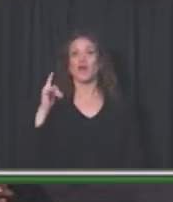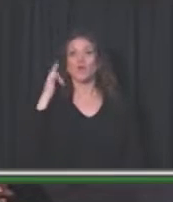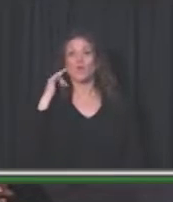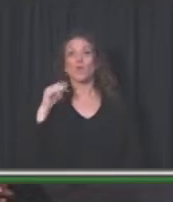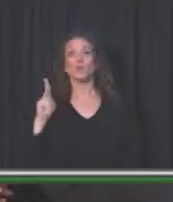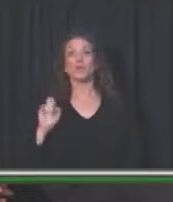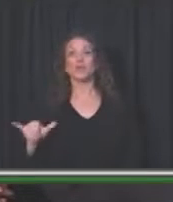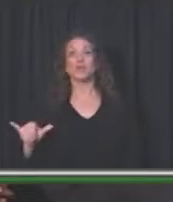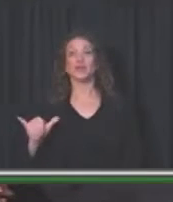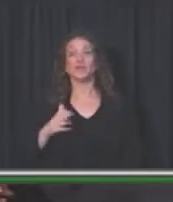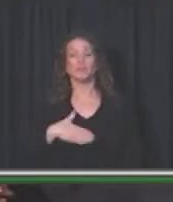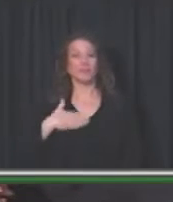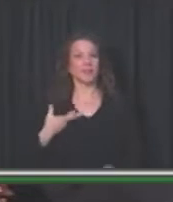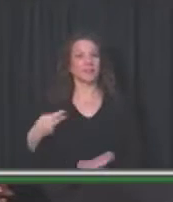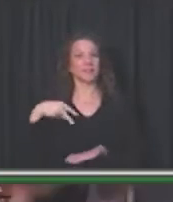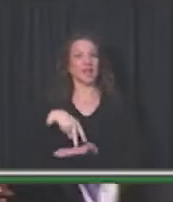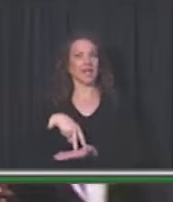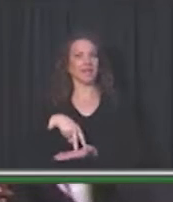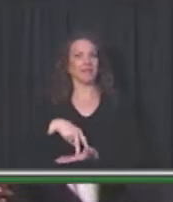Society, please stand.